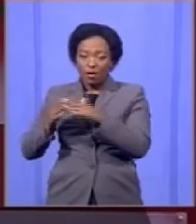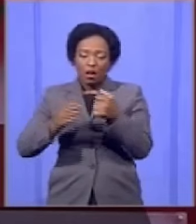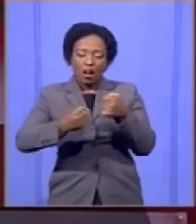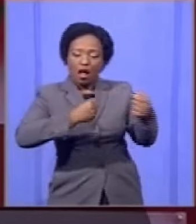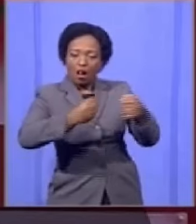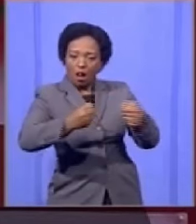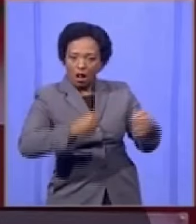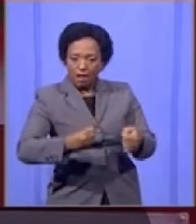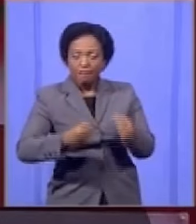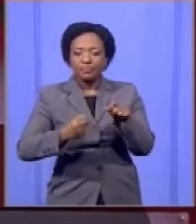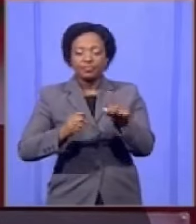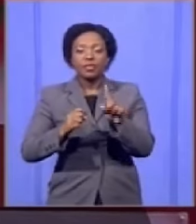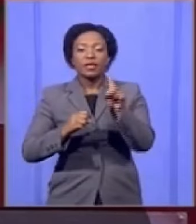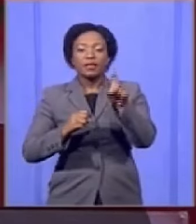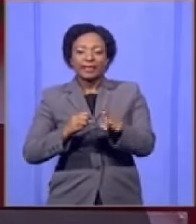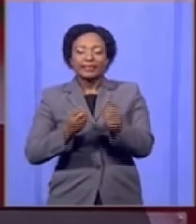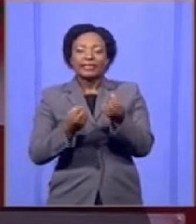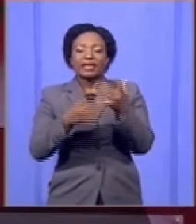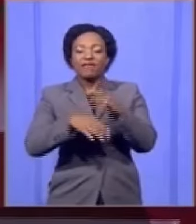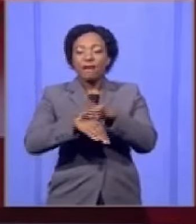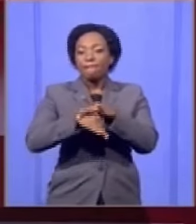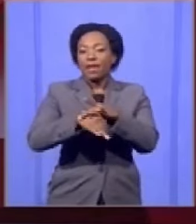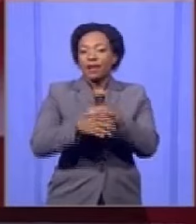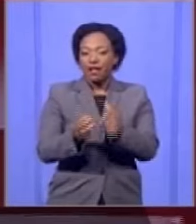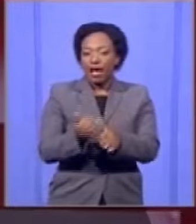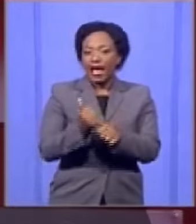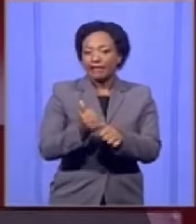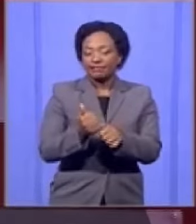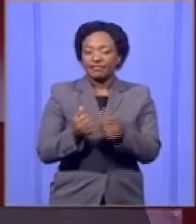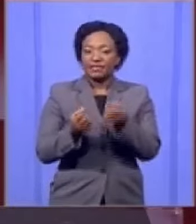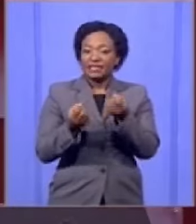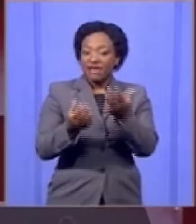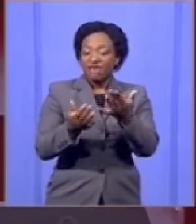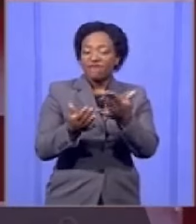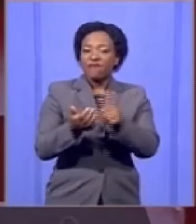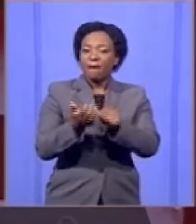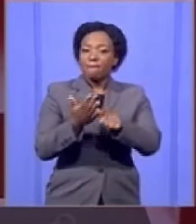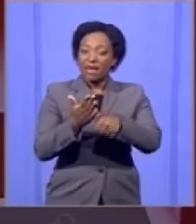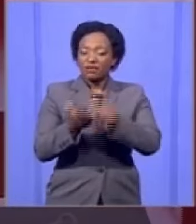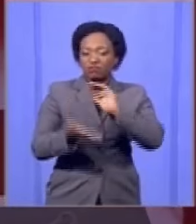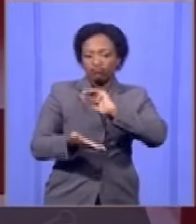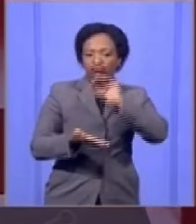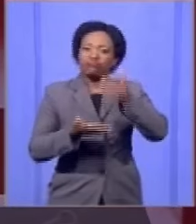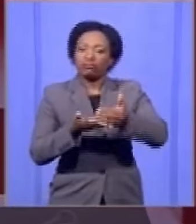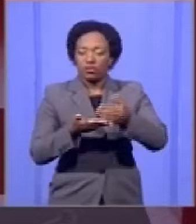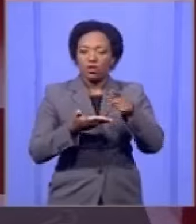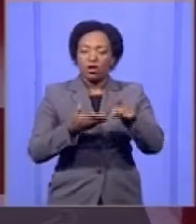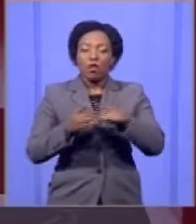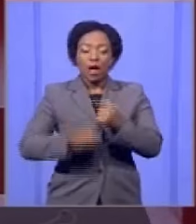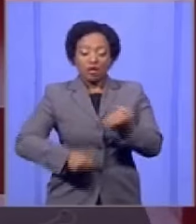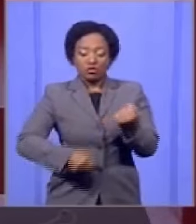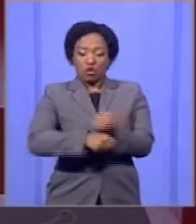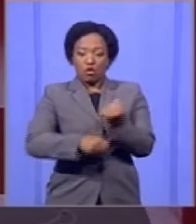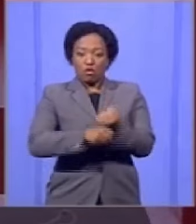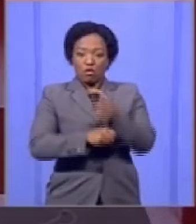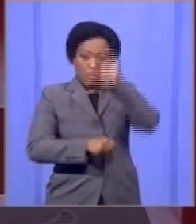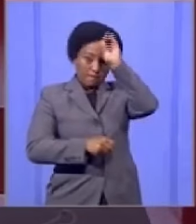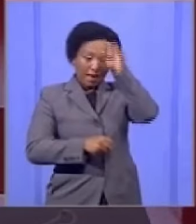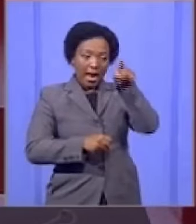they must give them medical aid, and they must give them pension fund so that the jobs in the mines